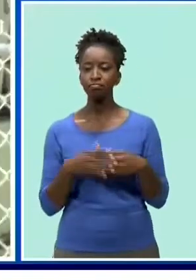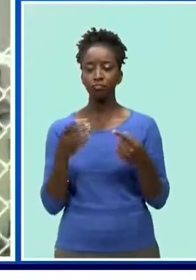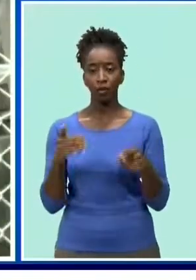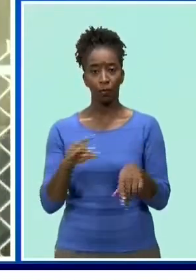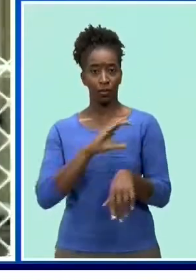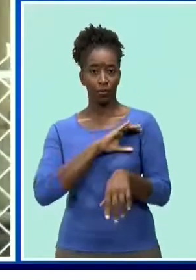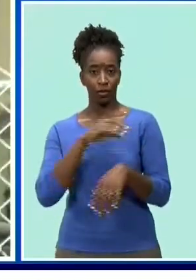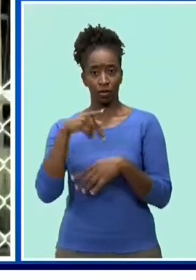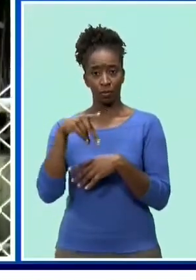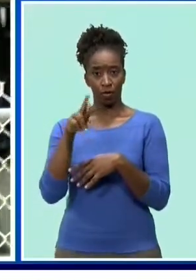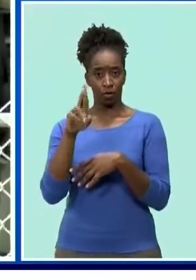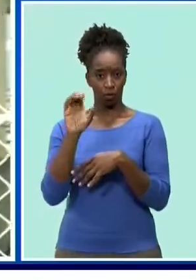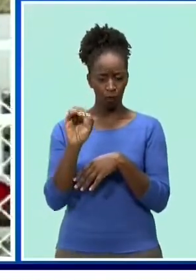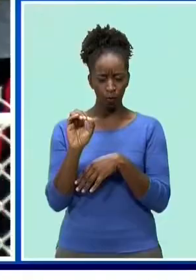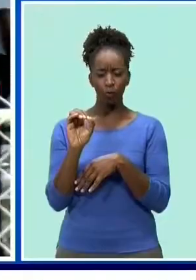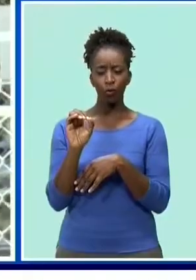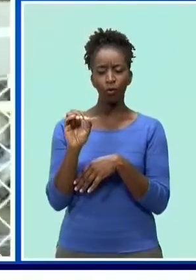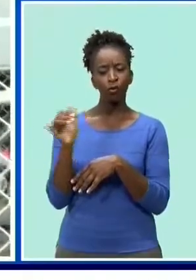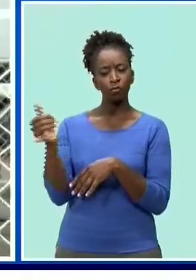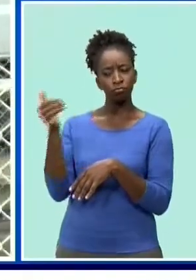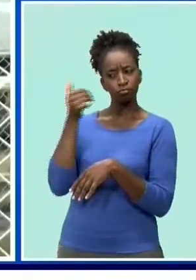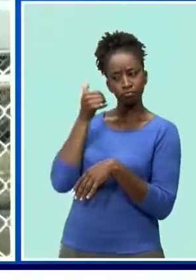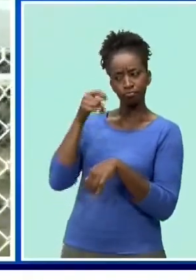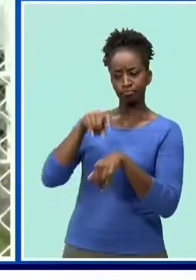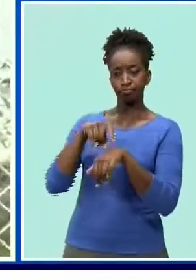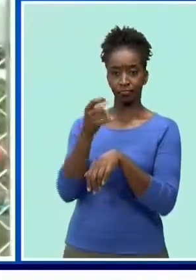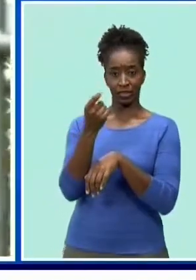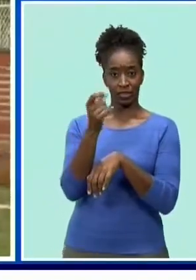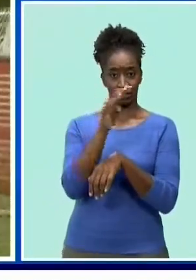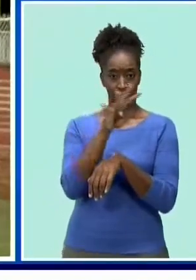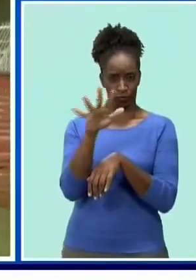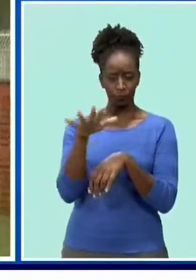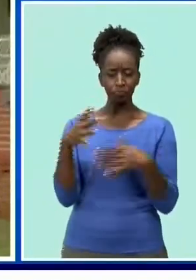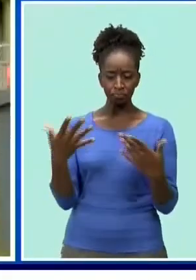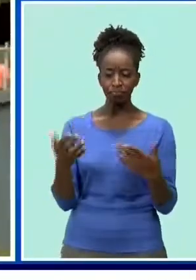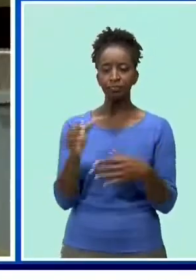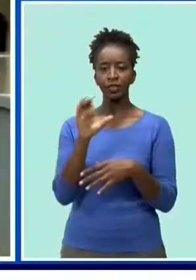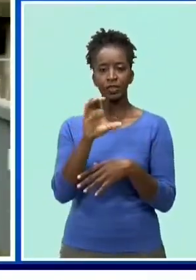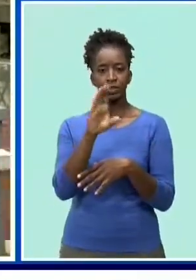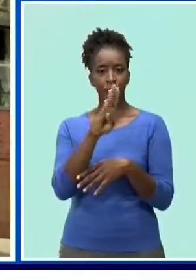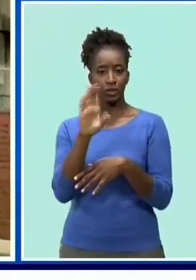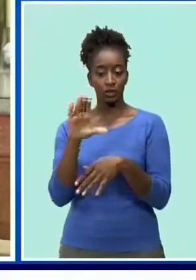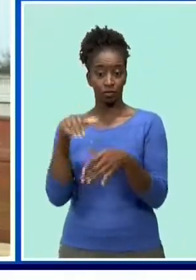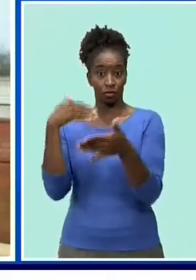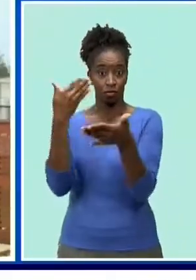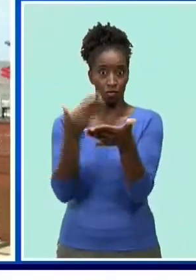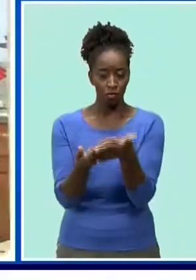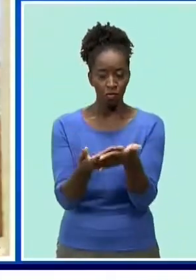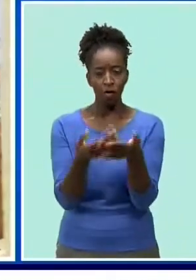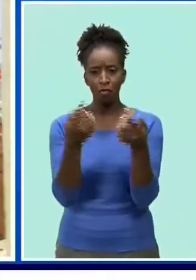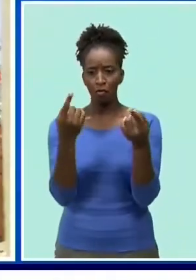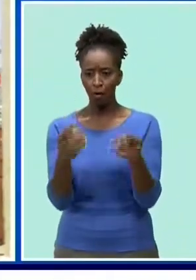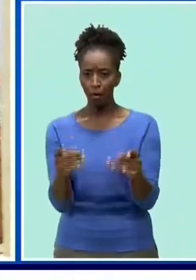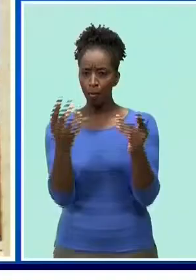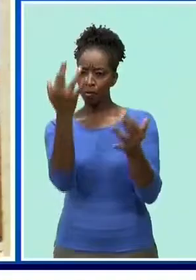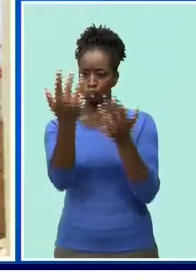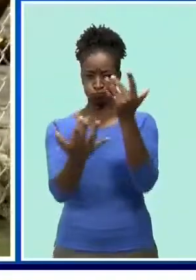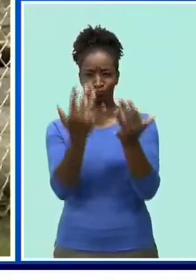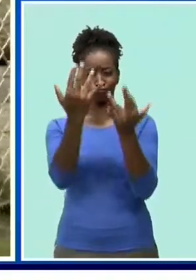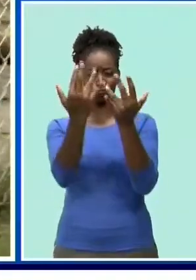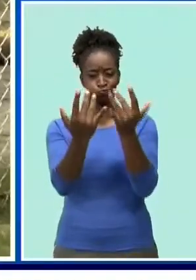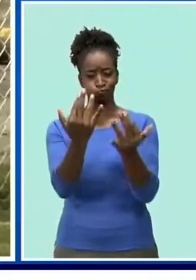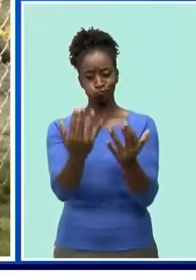received a call around a quarter to 12. By the time CBC arrived on the scene, firemen had put out the blaze, and we learnt the